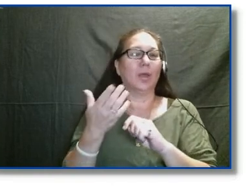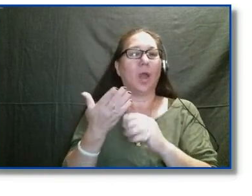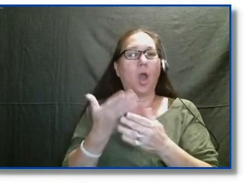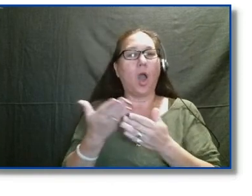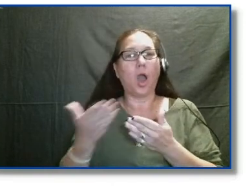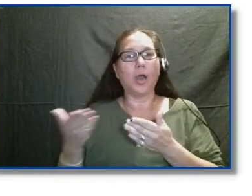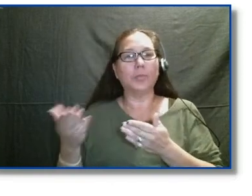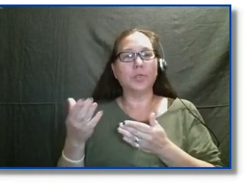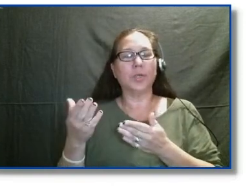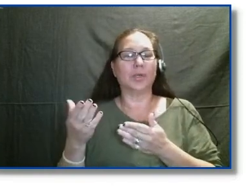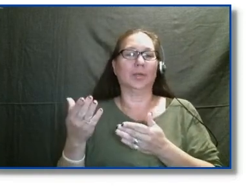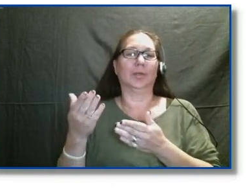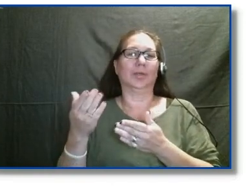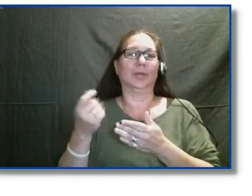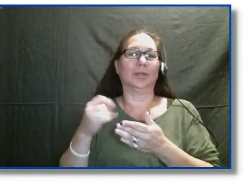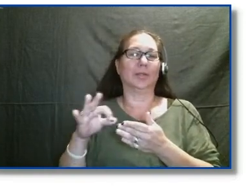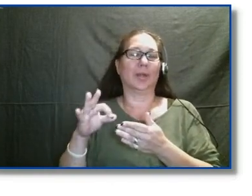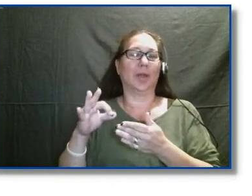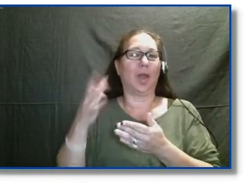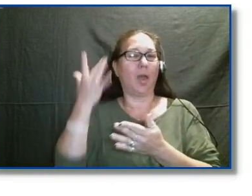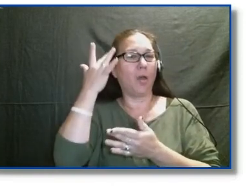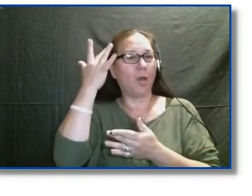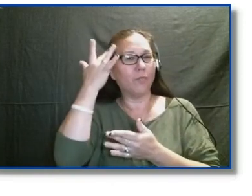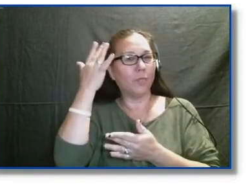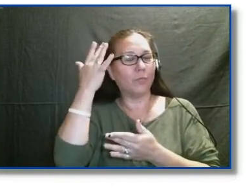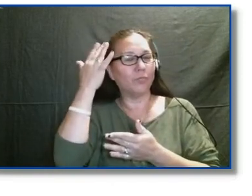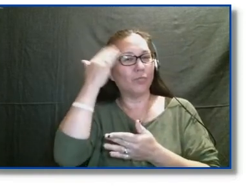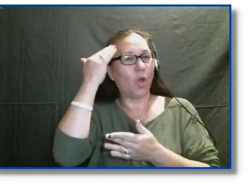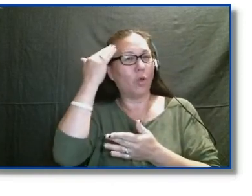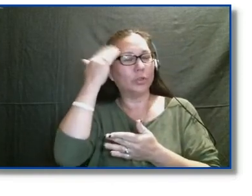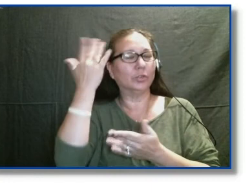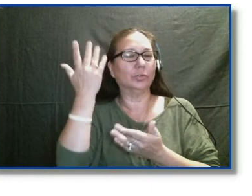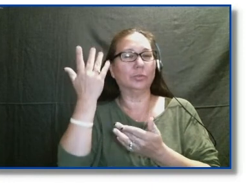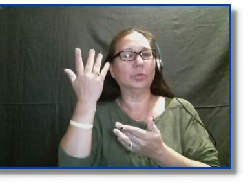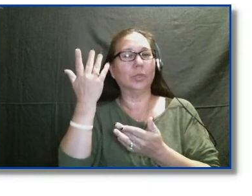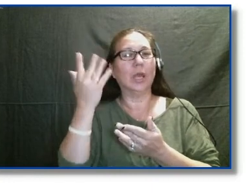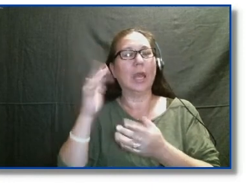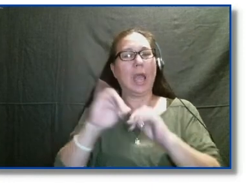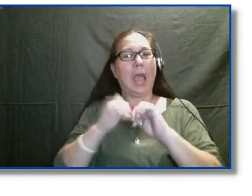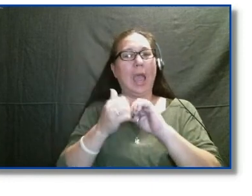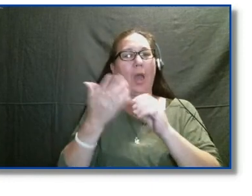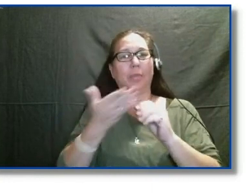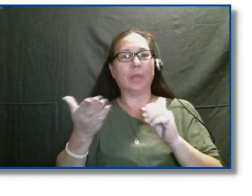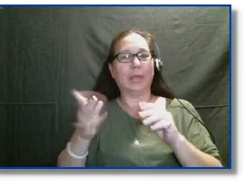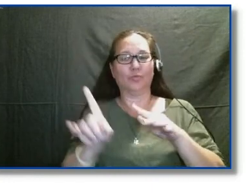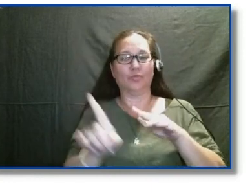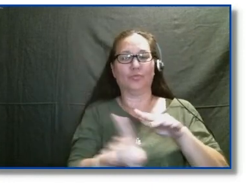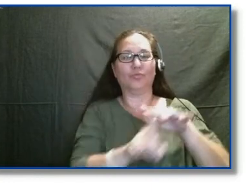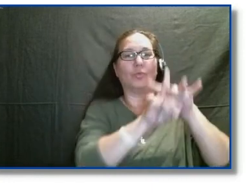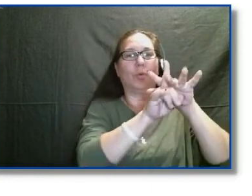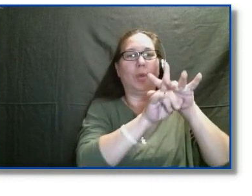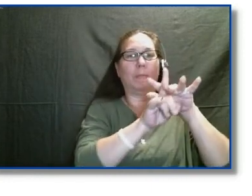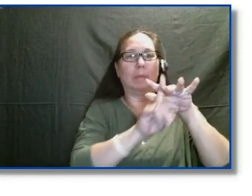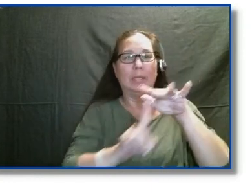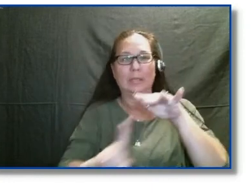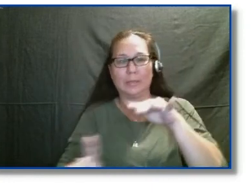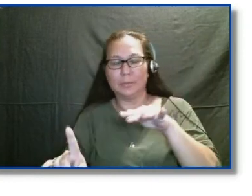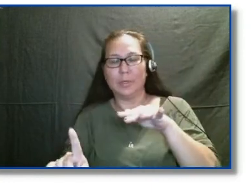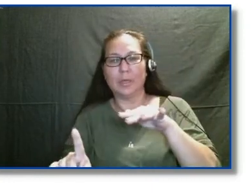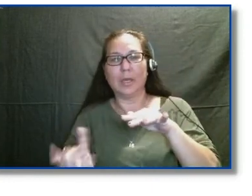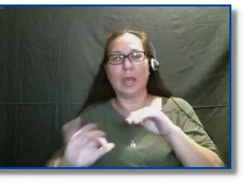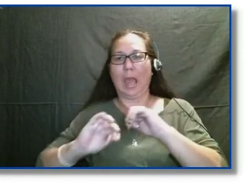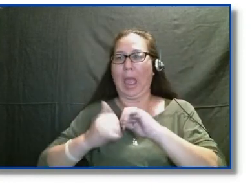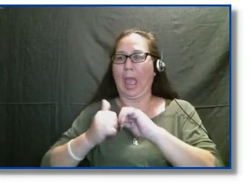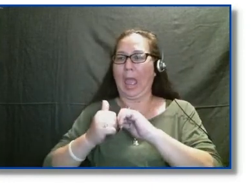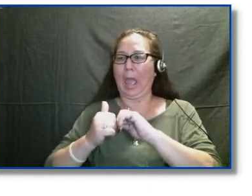things crystallize, but also things the way in which things dissipate, how various communities form, how